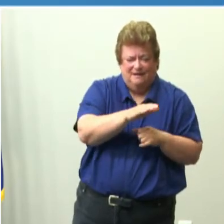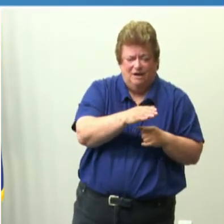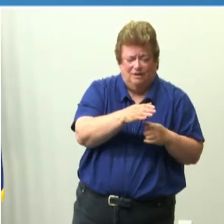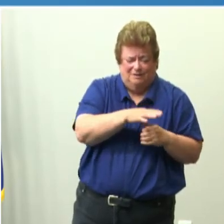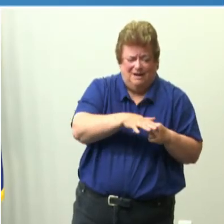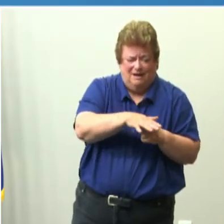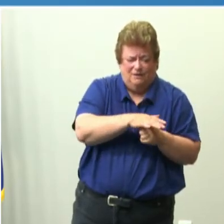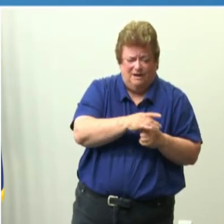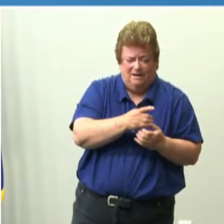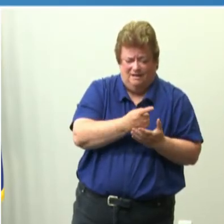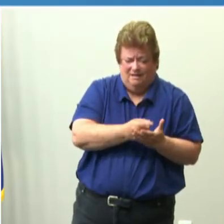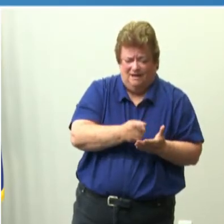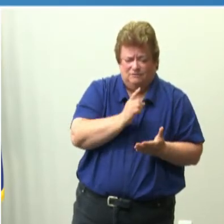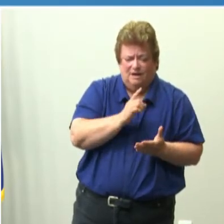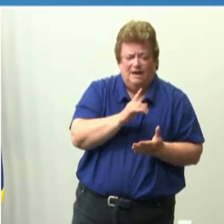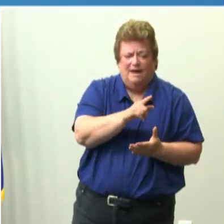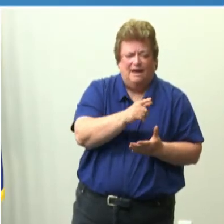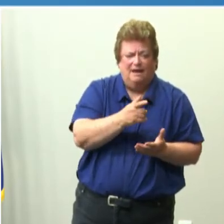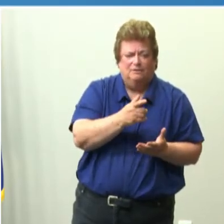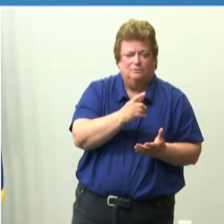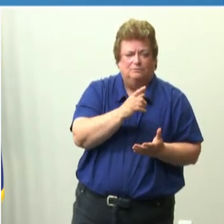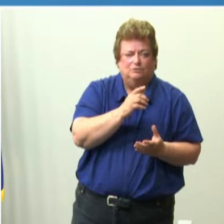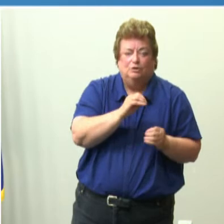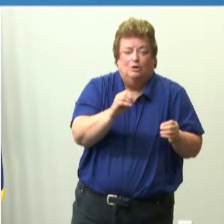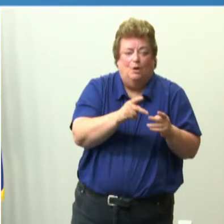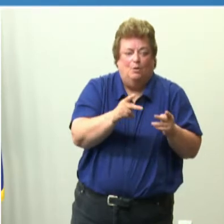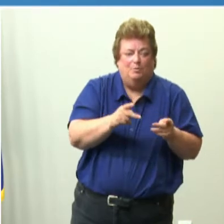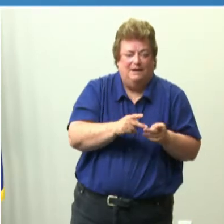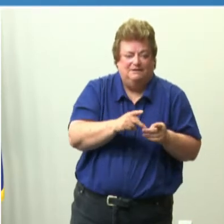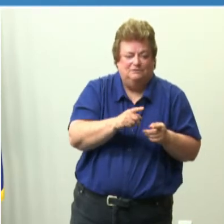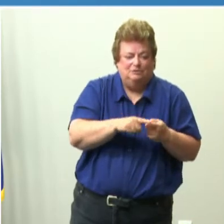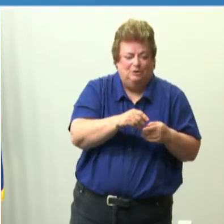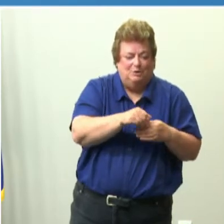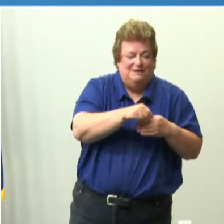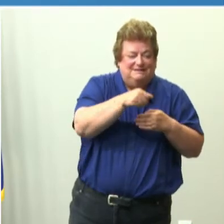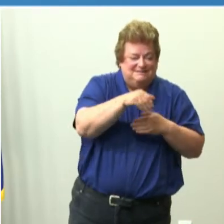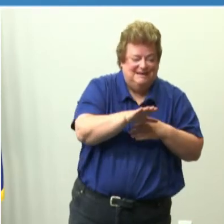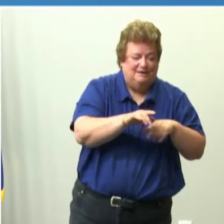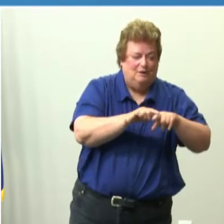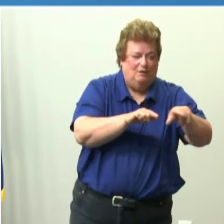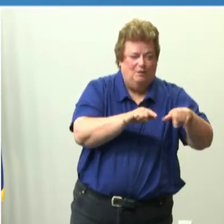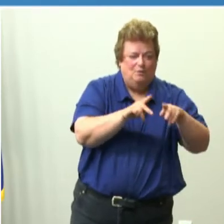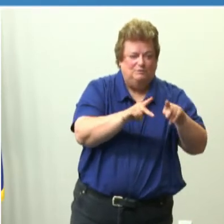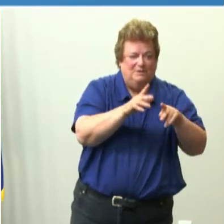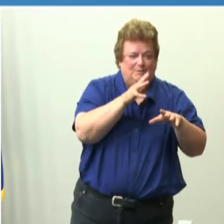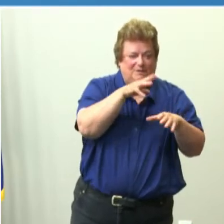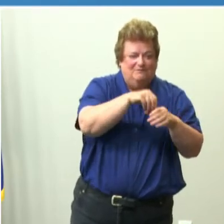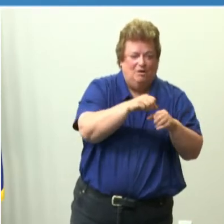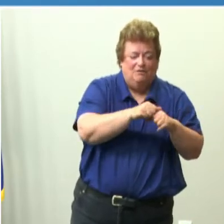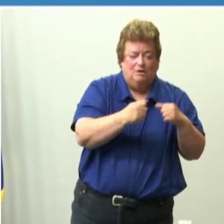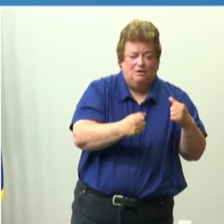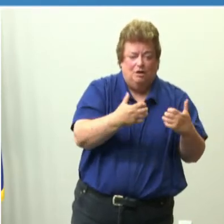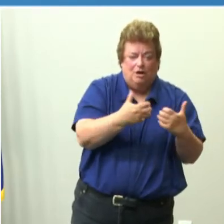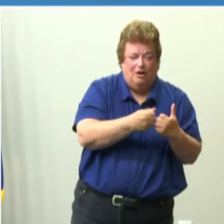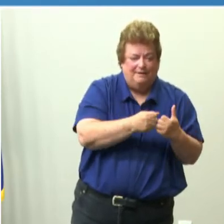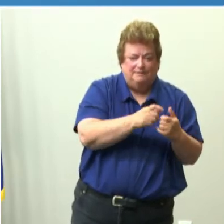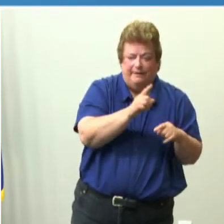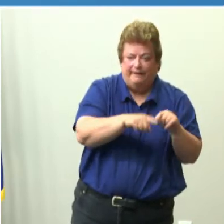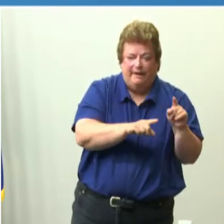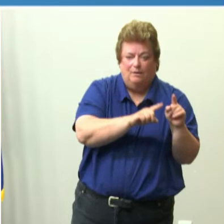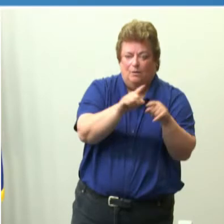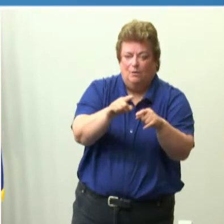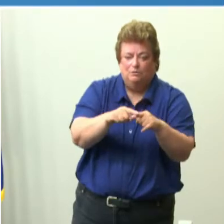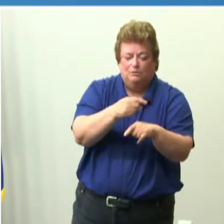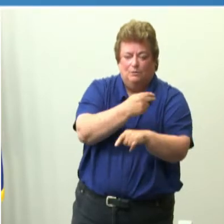evening, and there was no place to send those car accident victims. We weren't able to absorb them